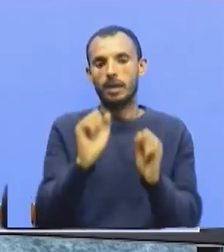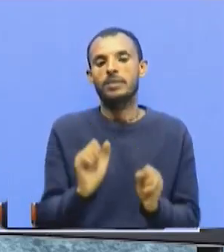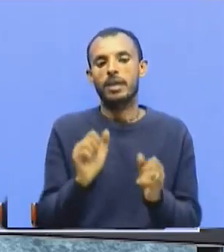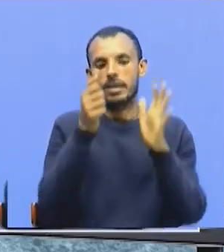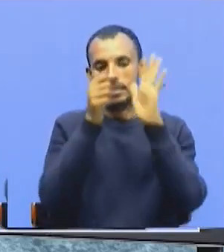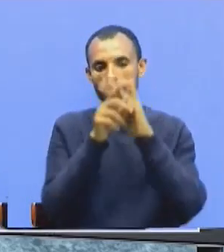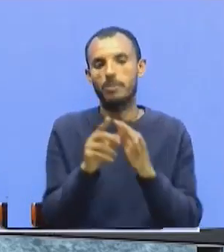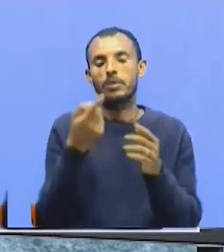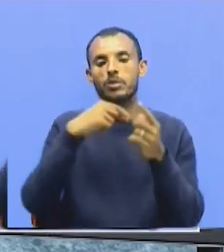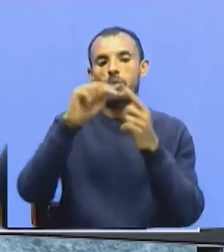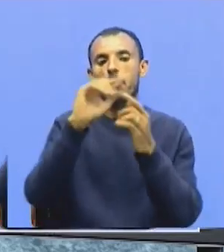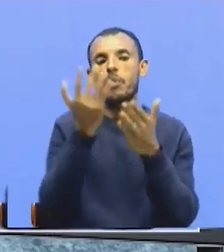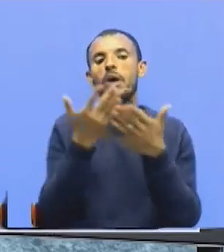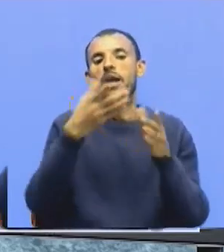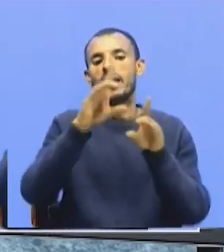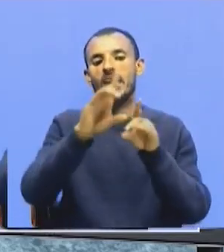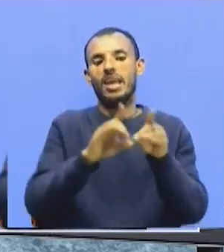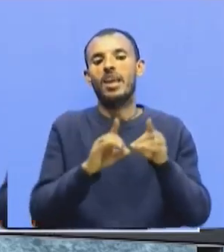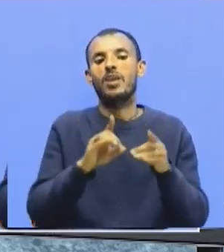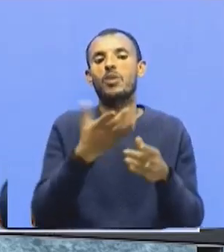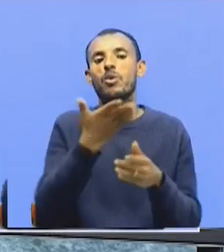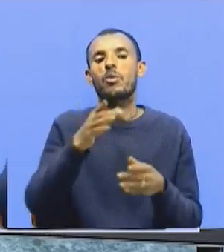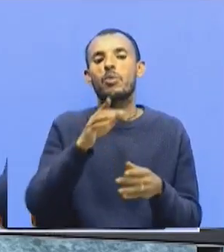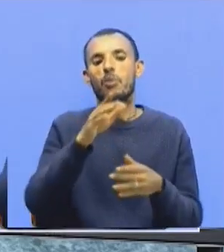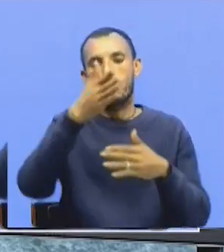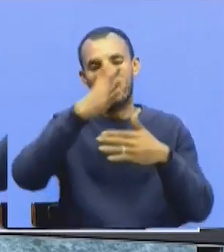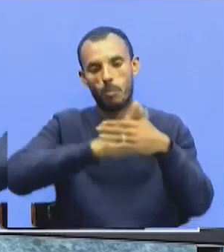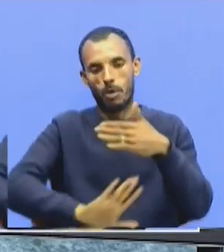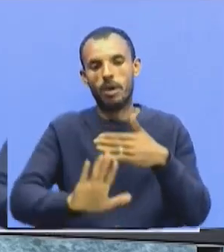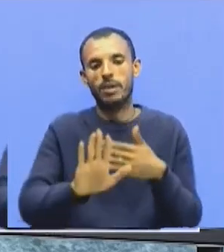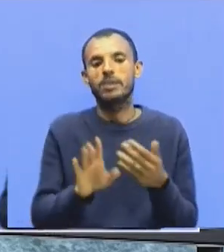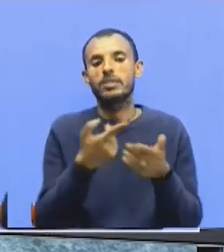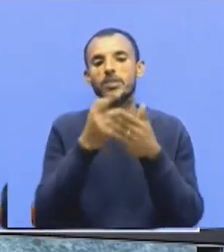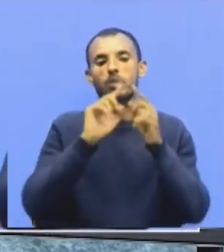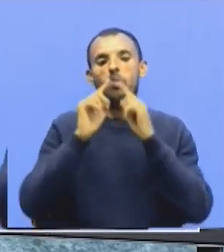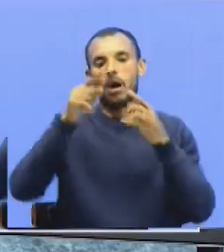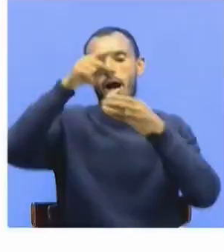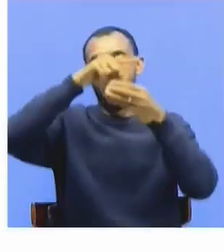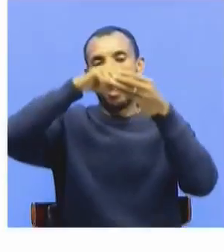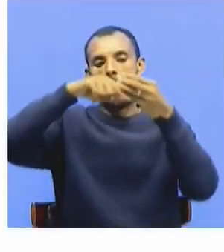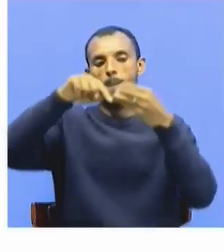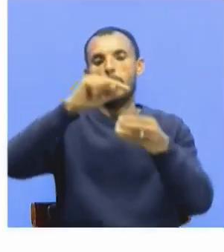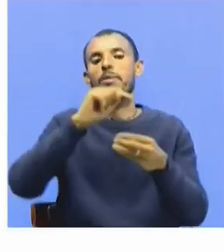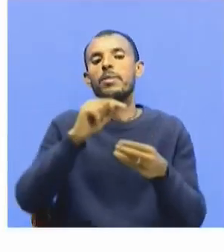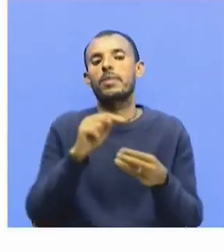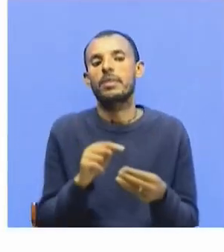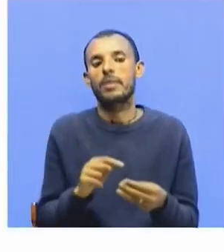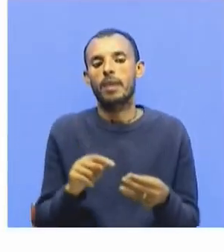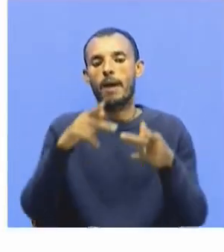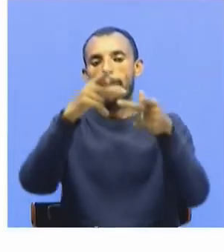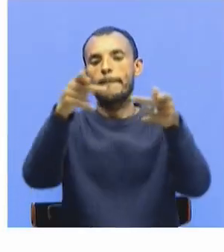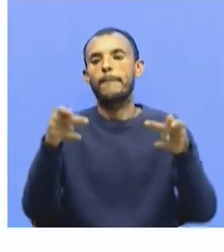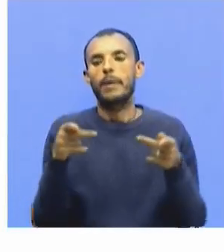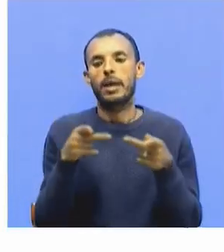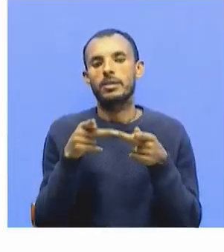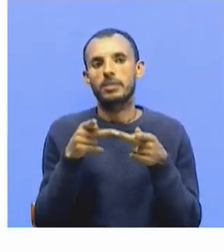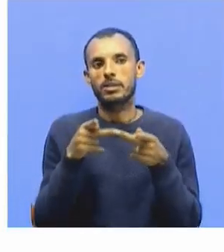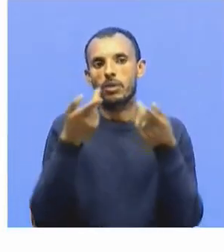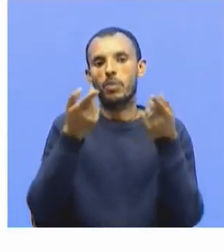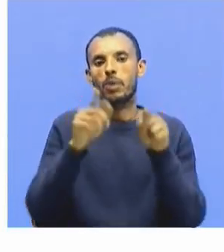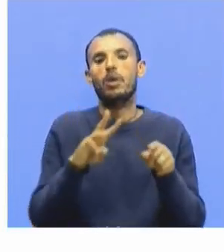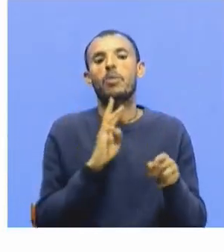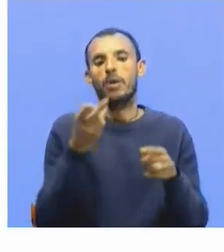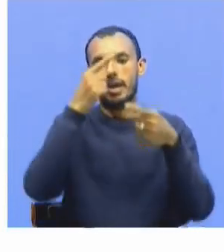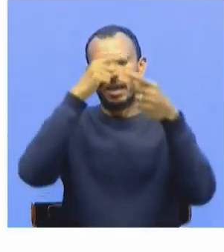too. Where did you born? Where did you born? This is talks about, it's all about the place. When we come